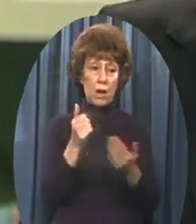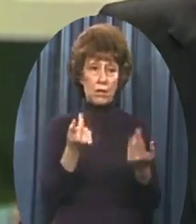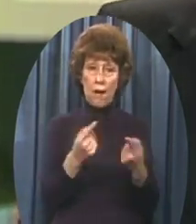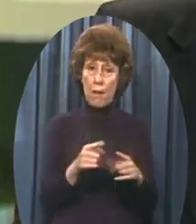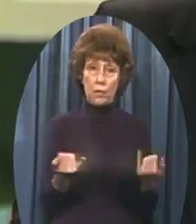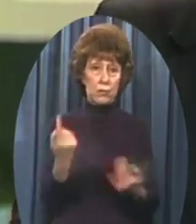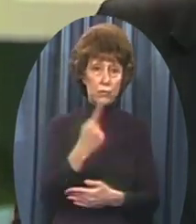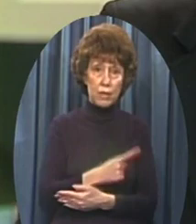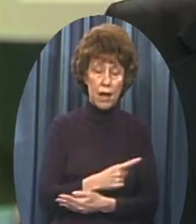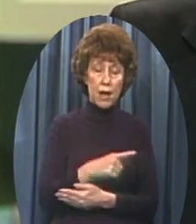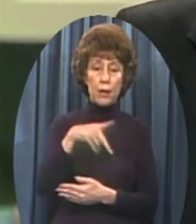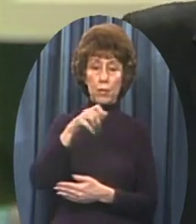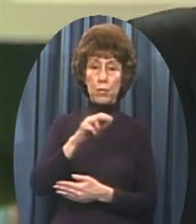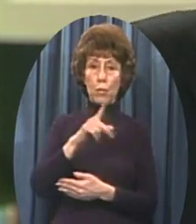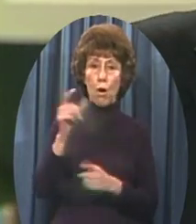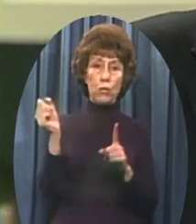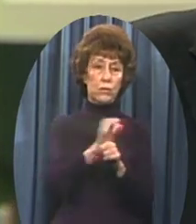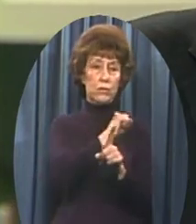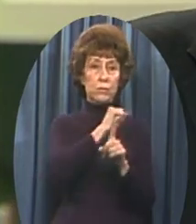was